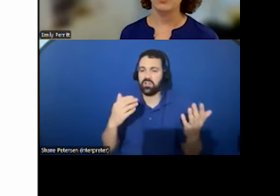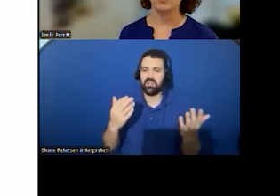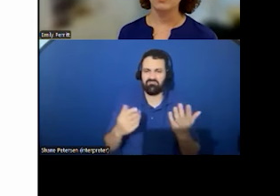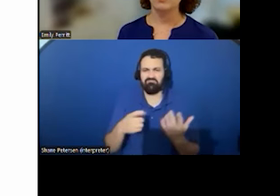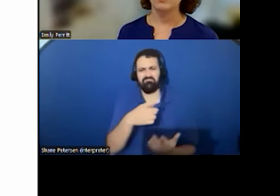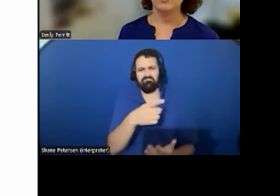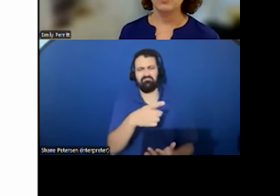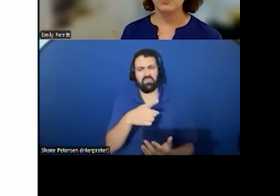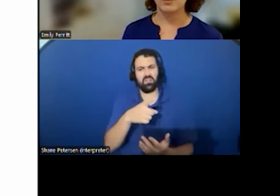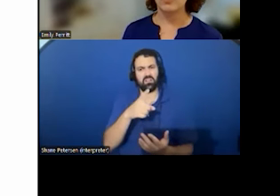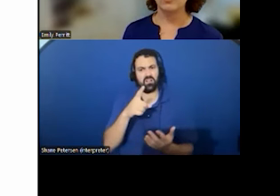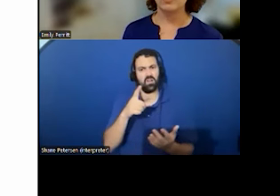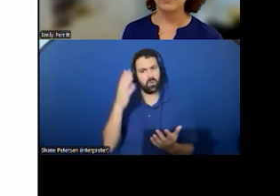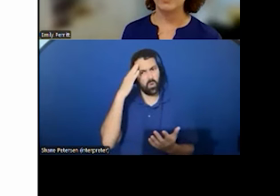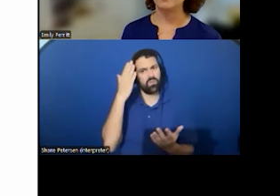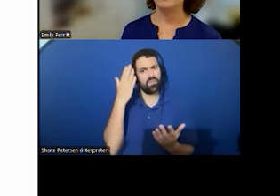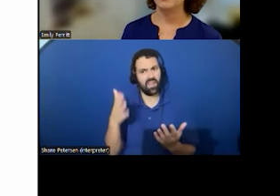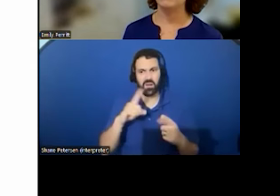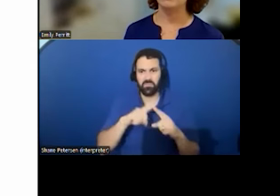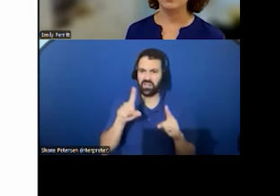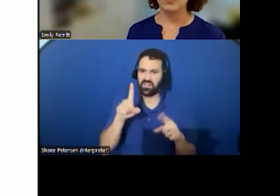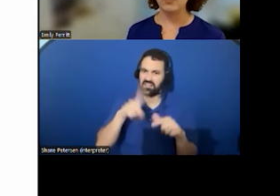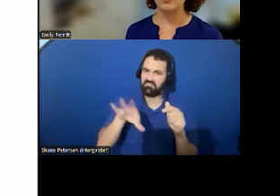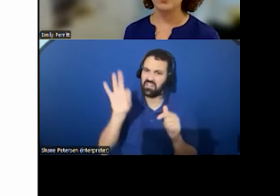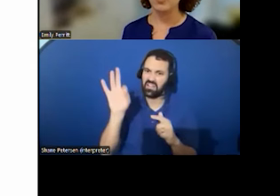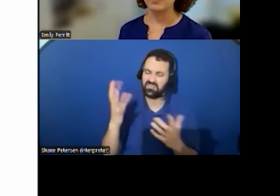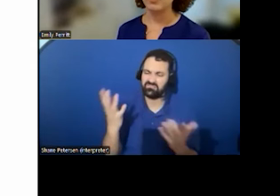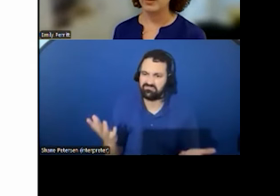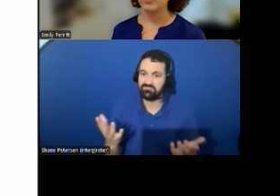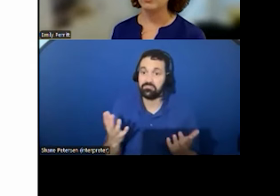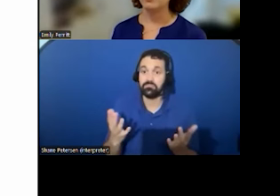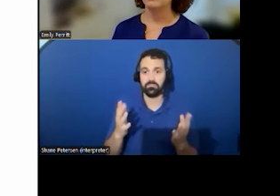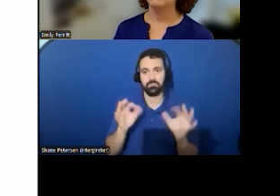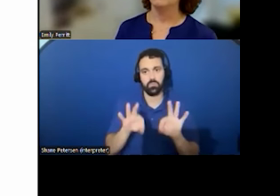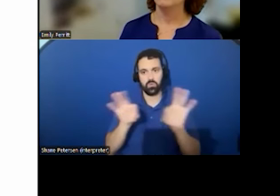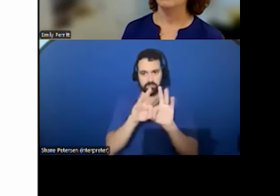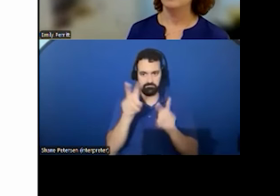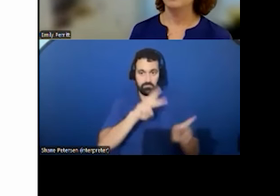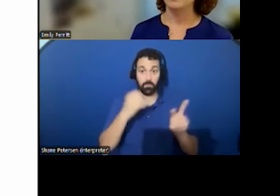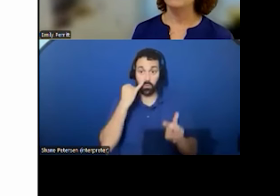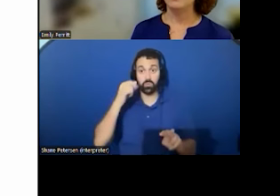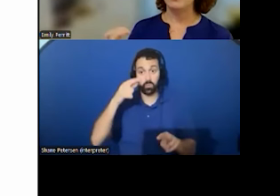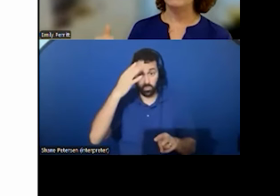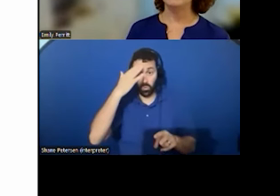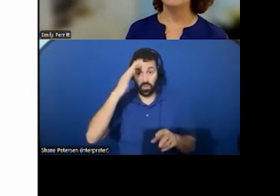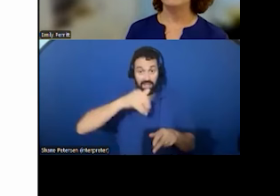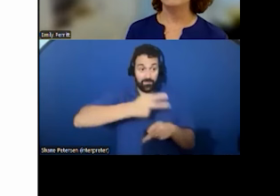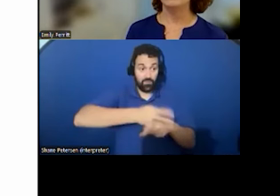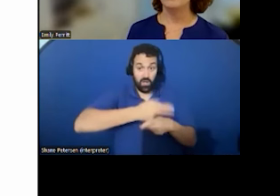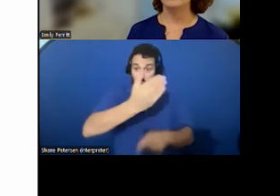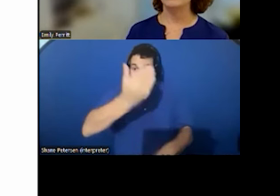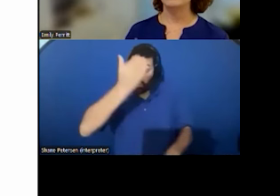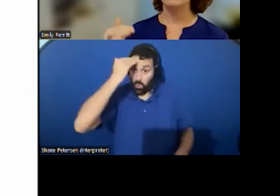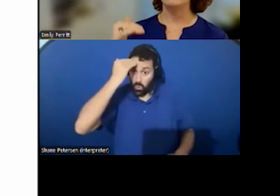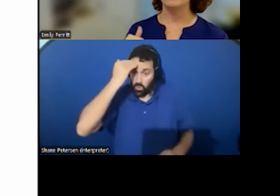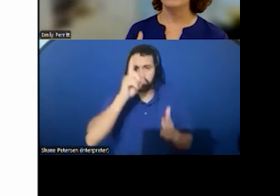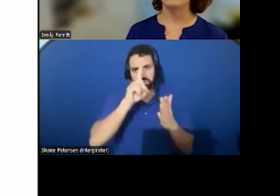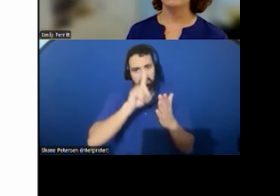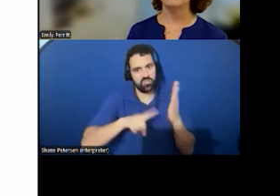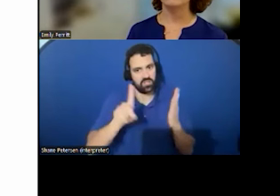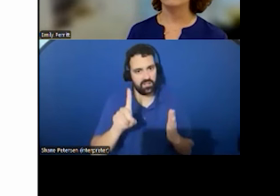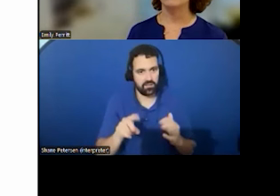know are there. So you kind of want to look for that if you know the product well. If everything on the report